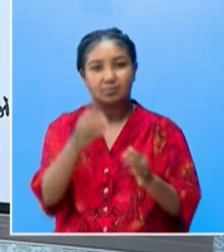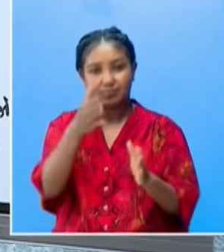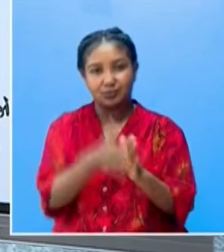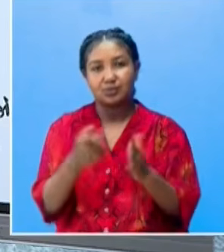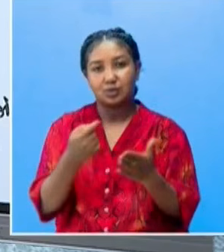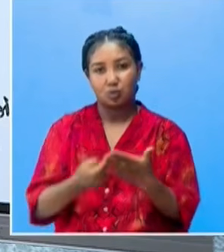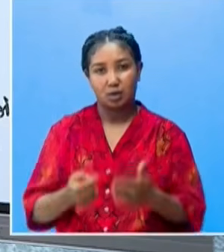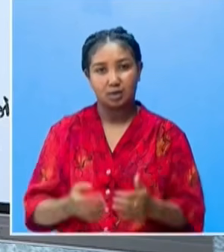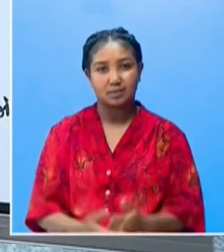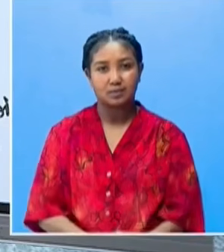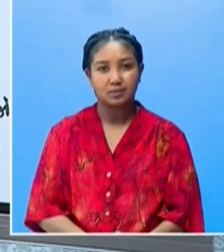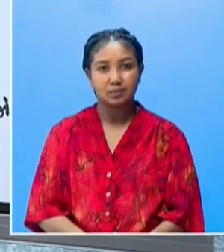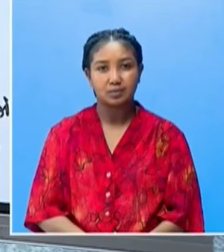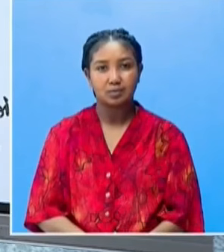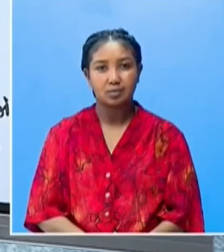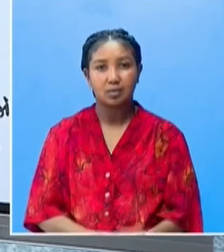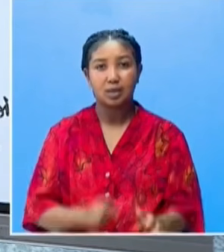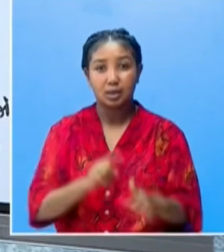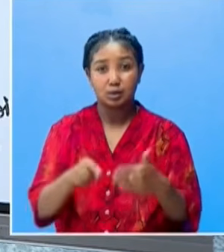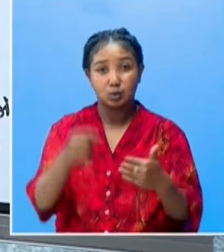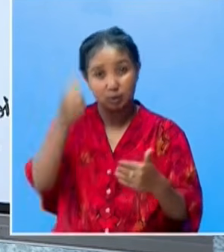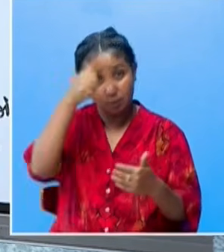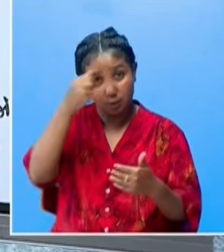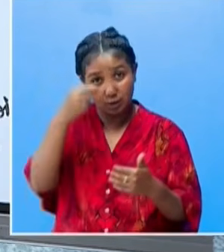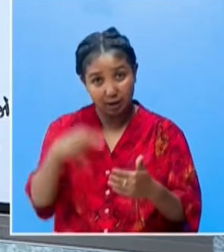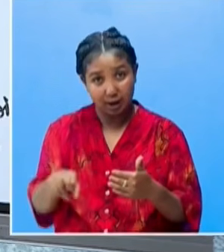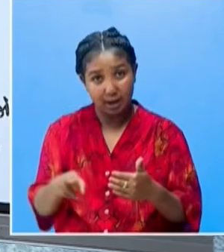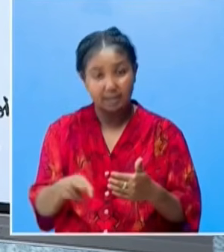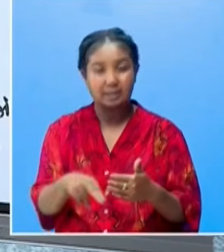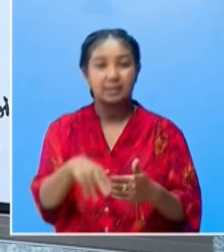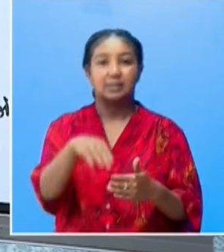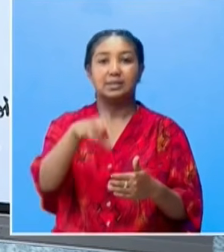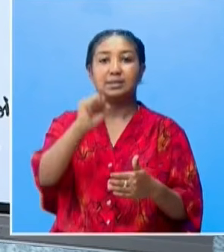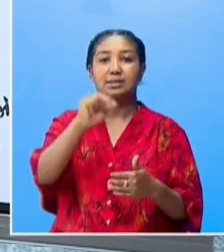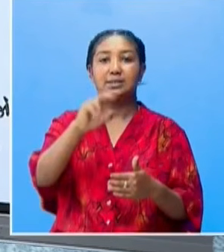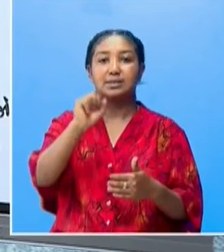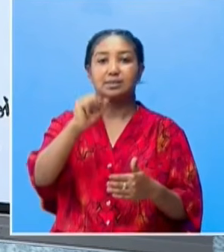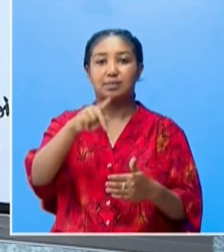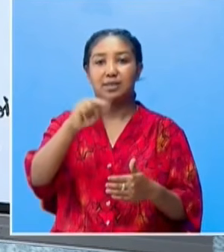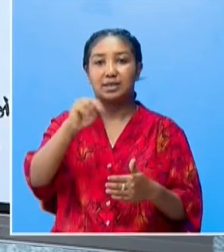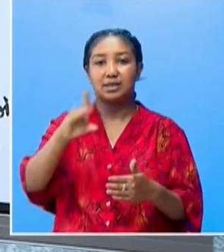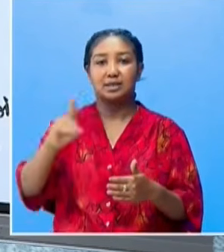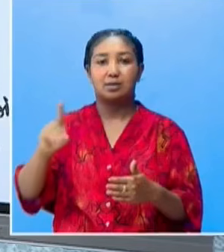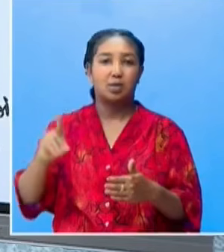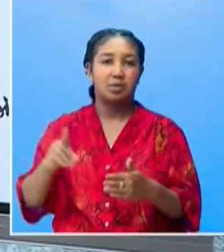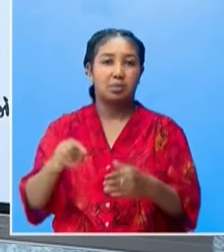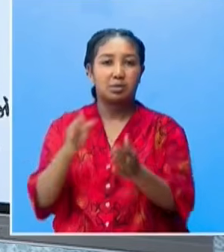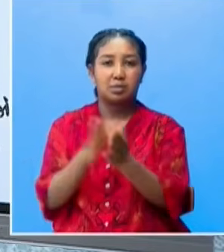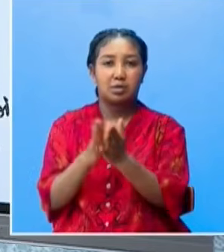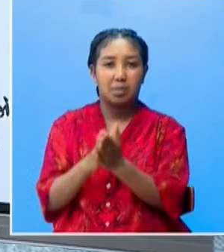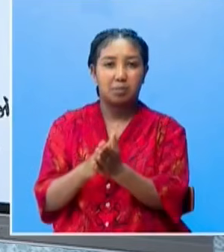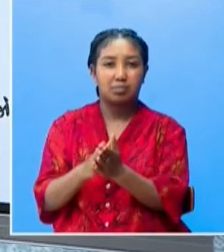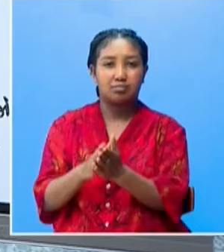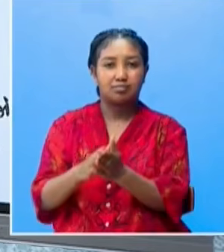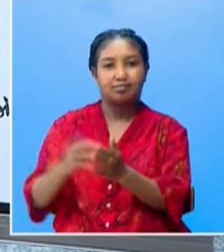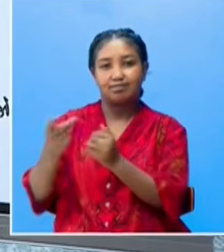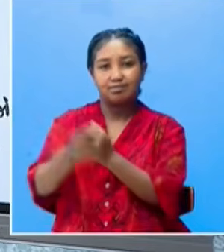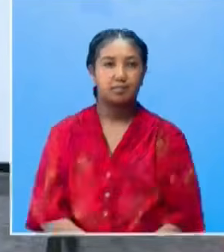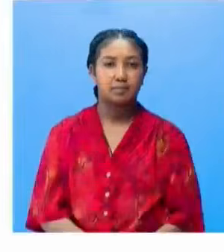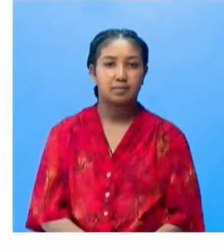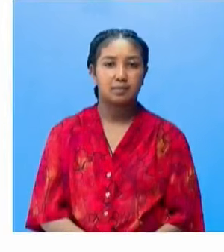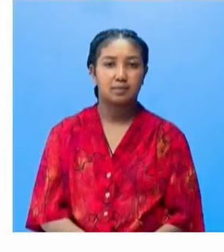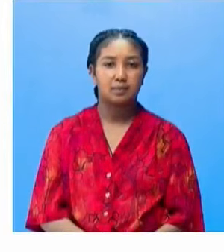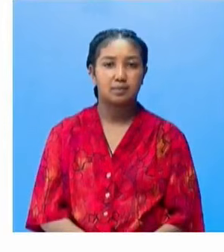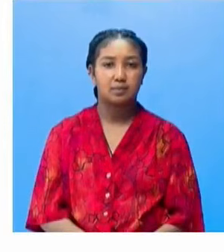one. Yes? Yeah. So the boys are suspended from school. Yes? Very good. Then